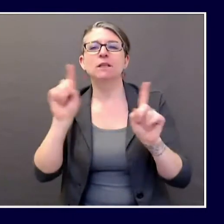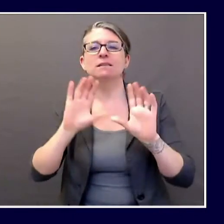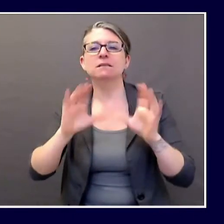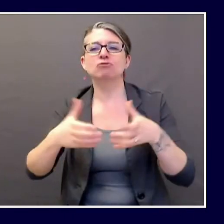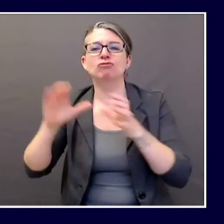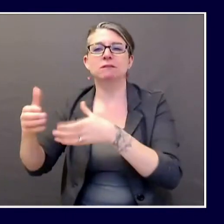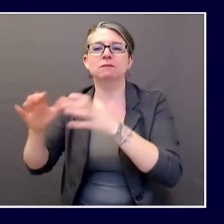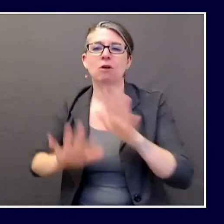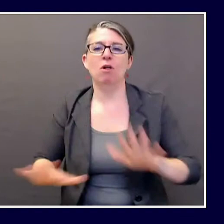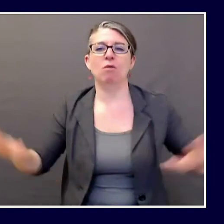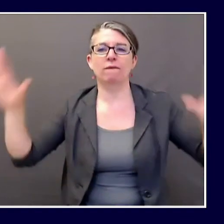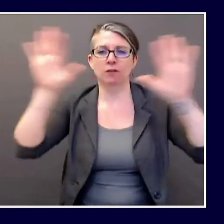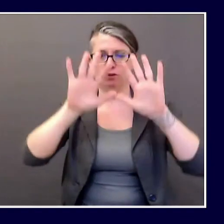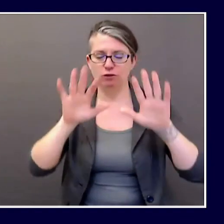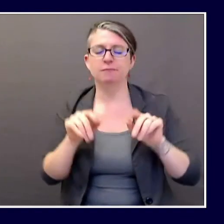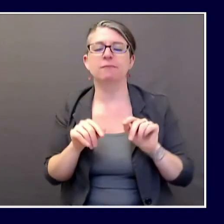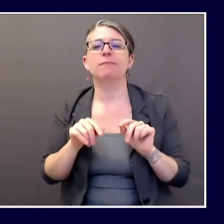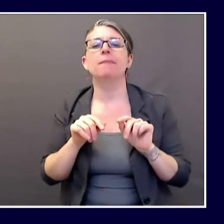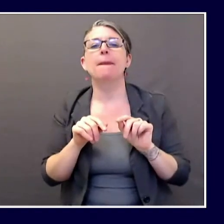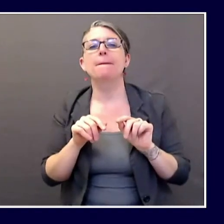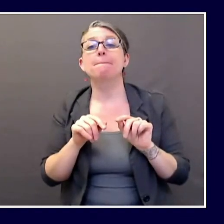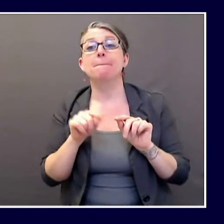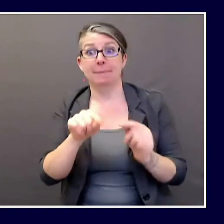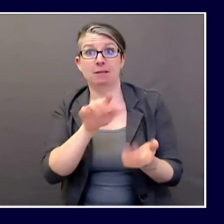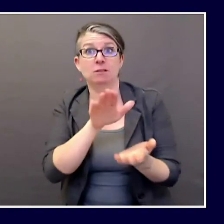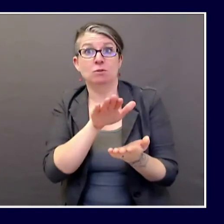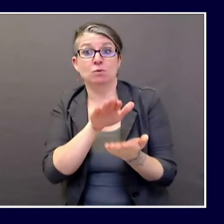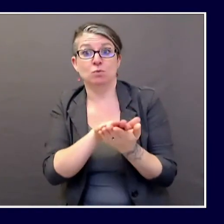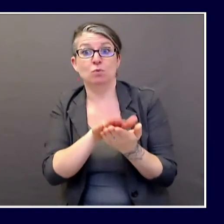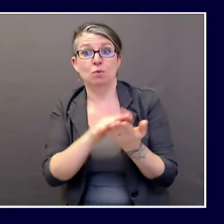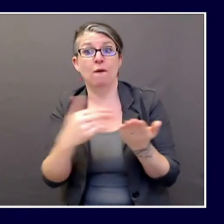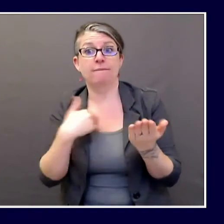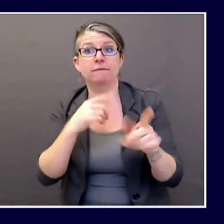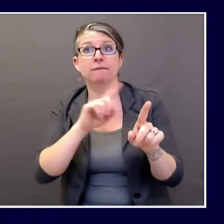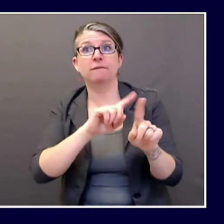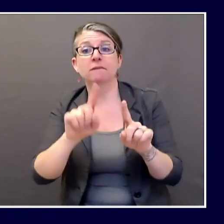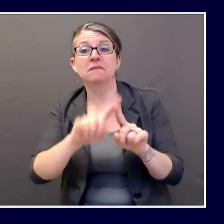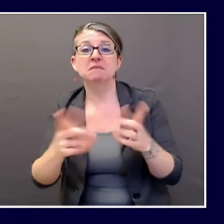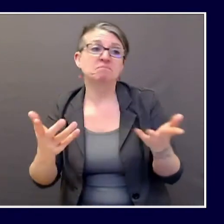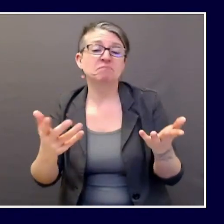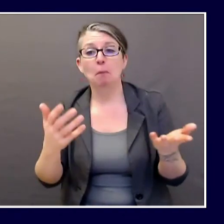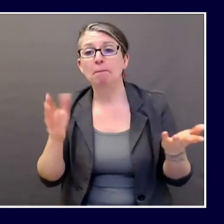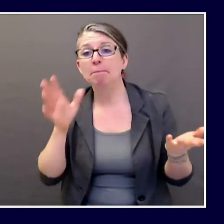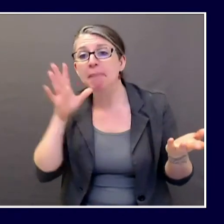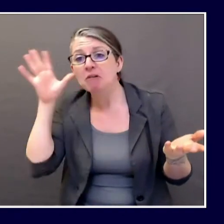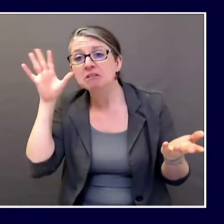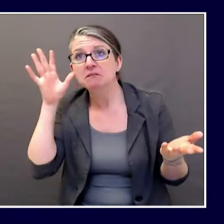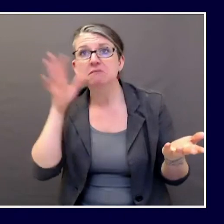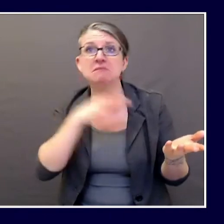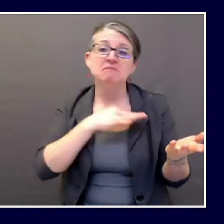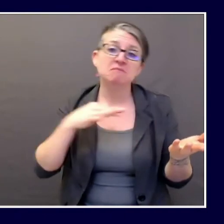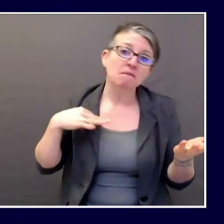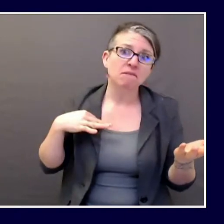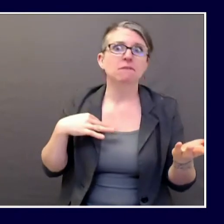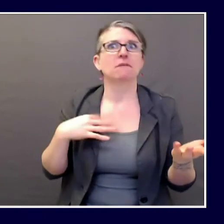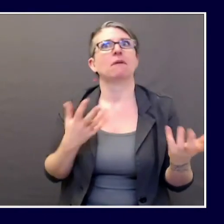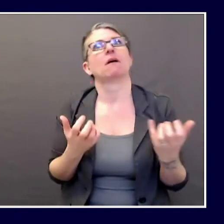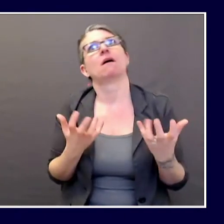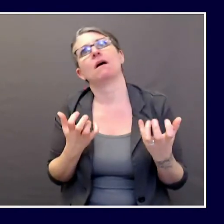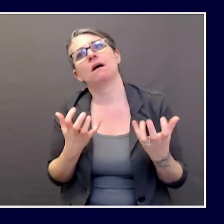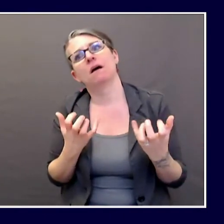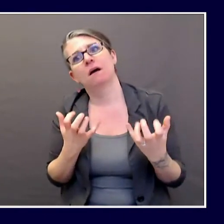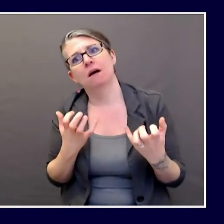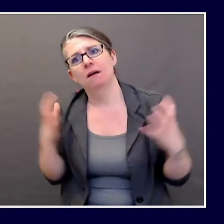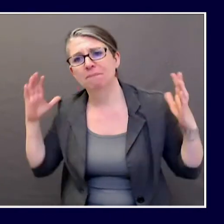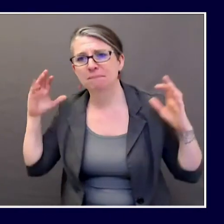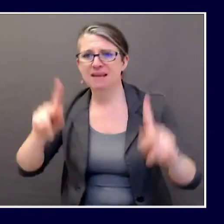and I'm sure students as well, are interested in getting back to in-person learning 5 days a week. I know that in some districts it's happening in some ways